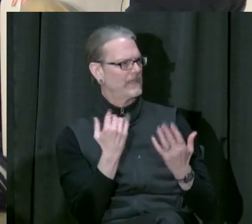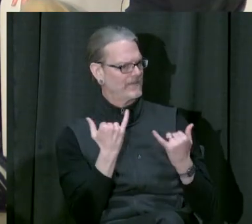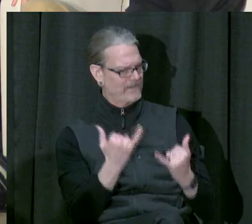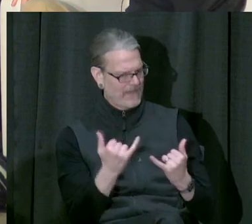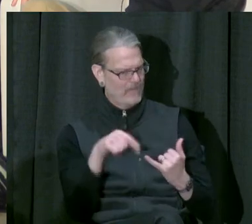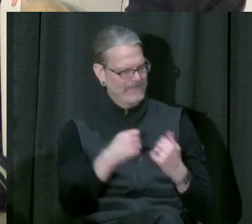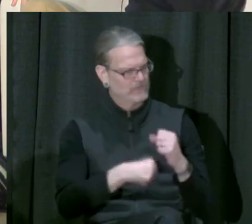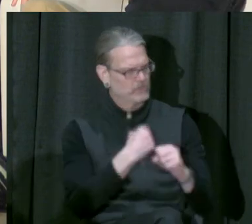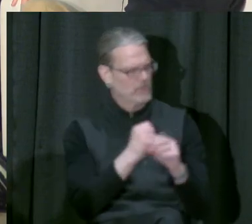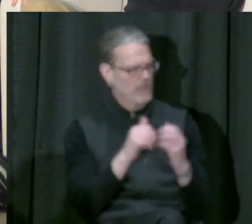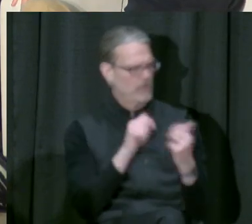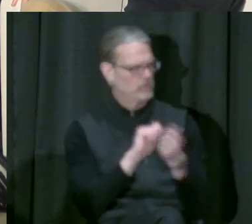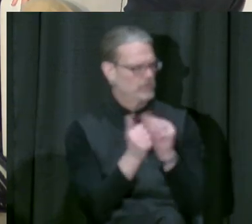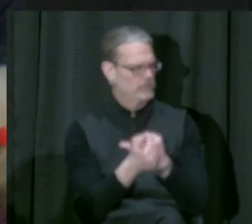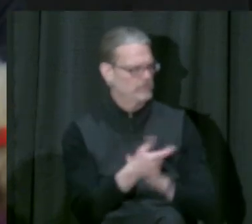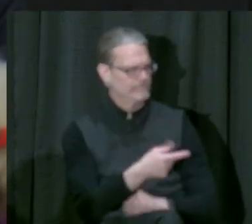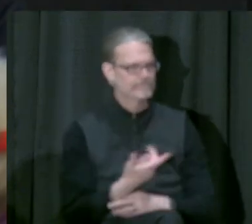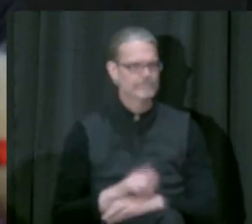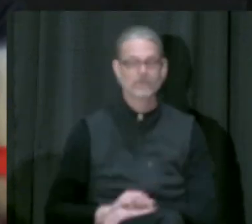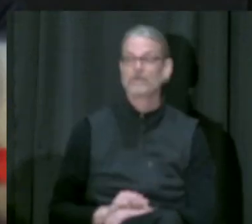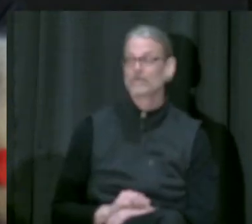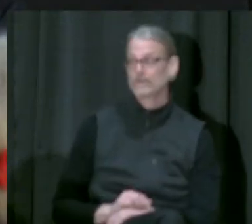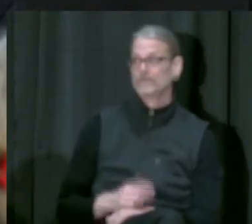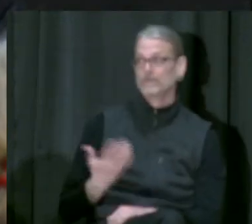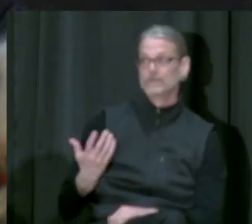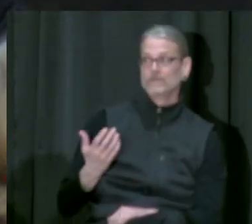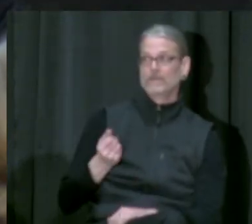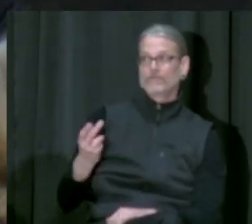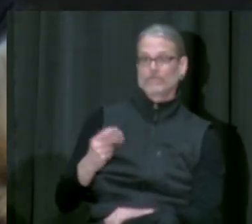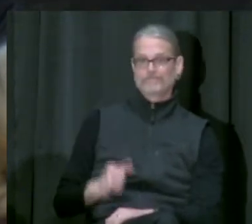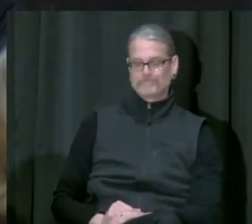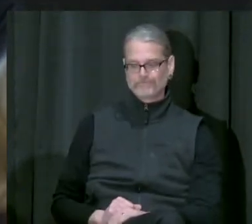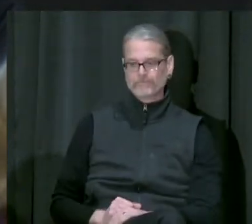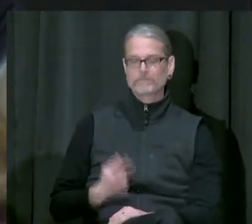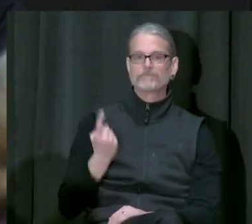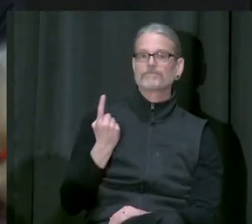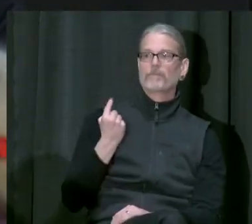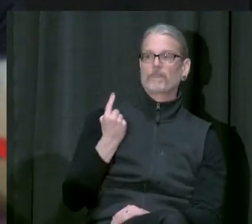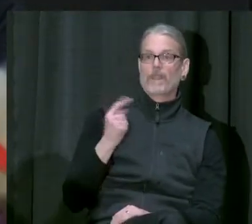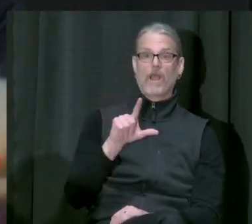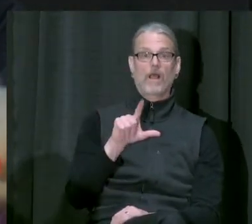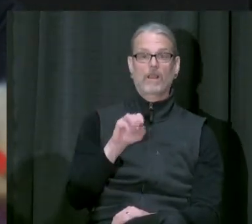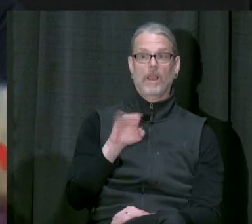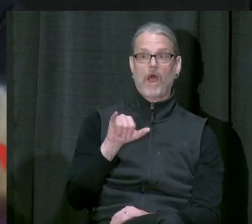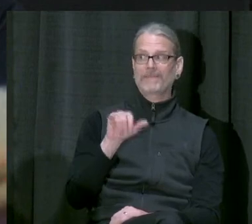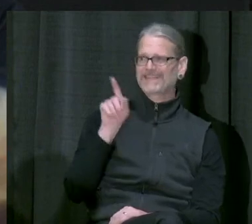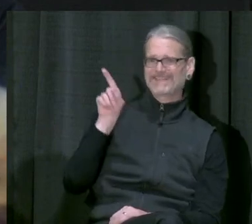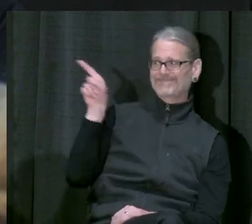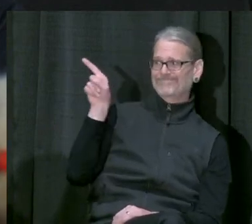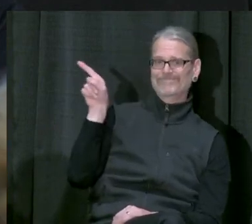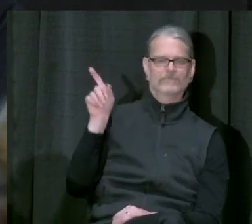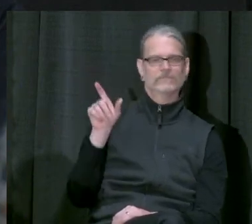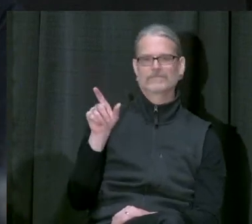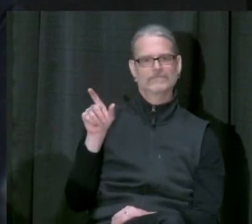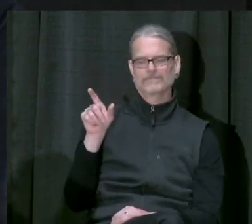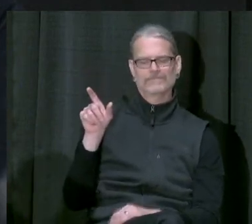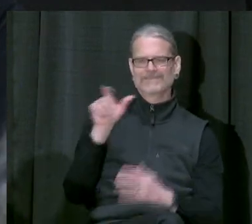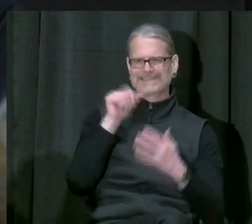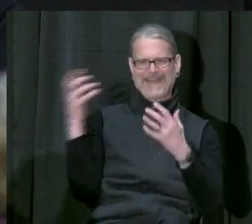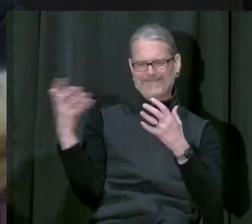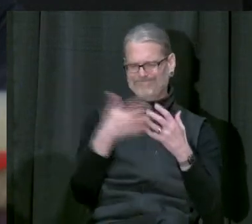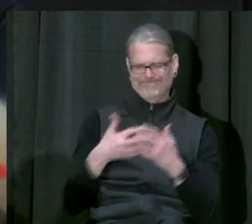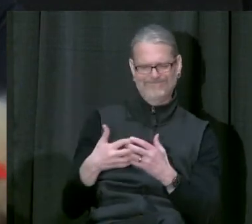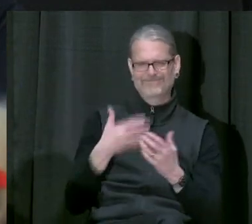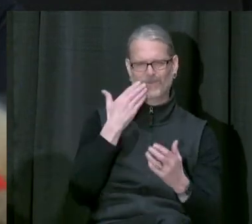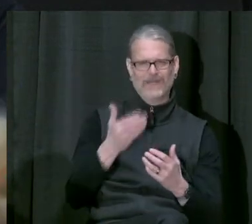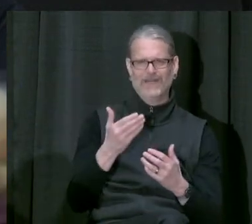challenges? A couple of things. Last year, the lobby area just didn't work well. It's kind of weird with